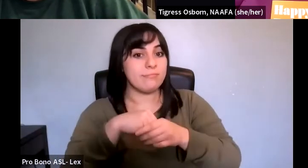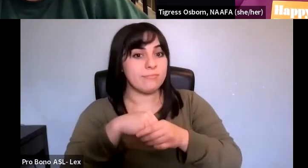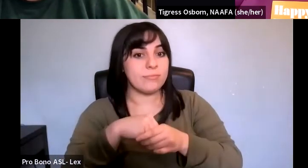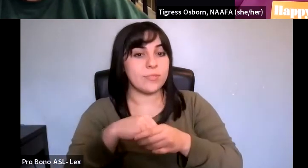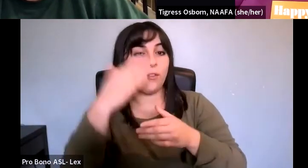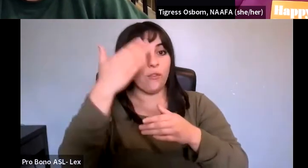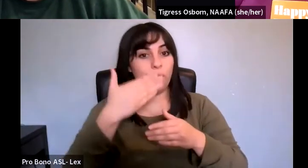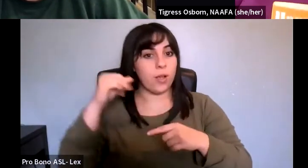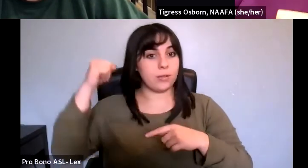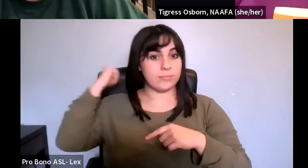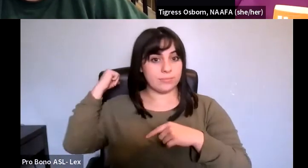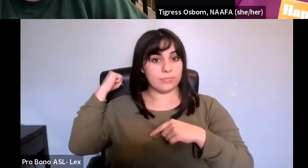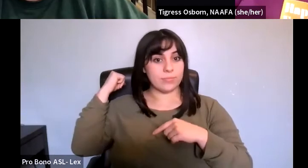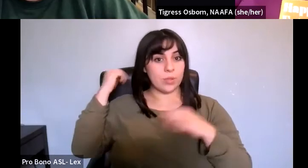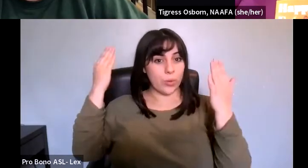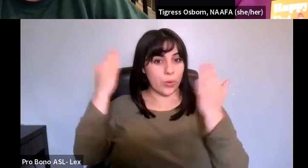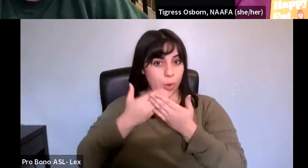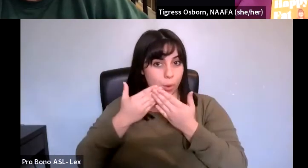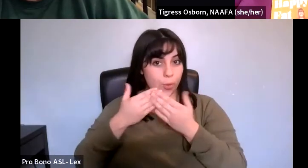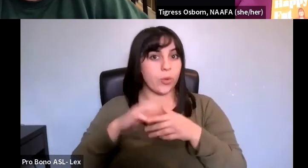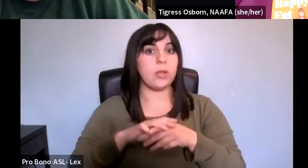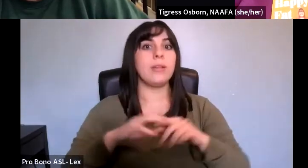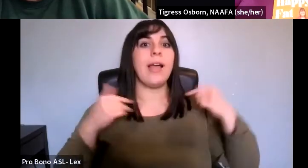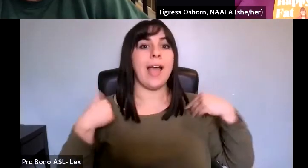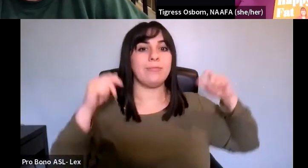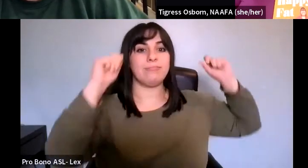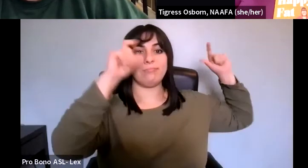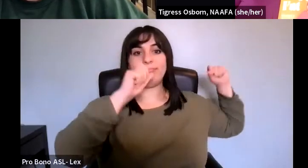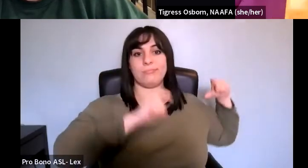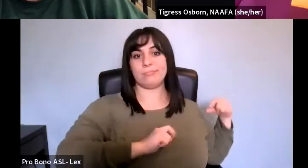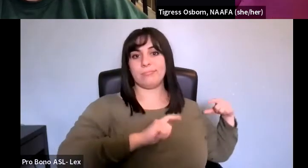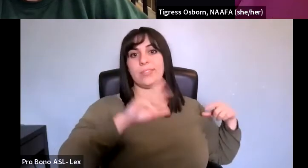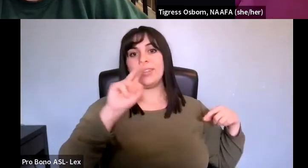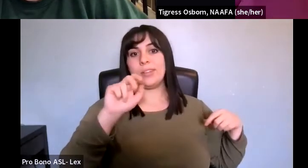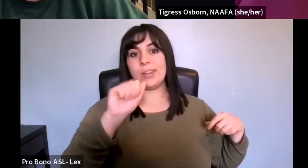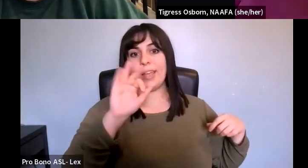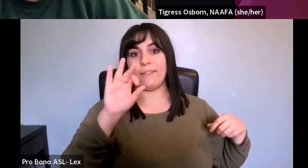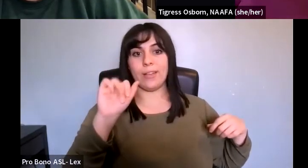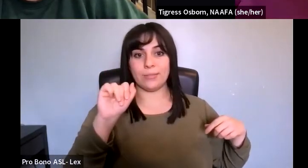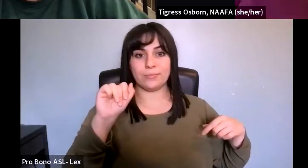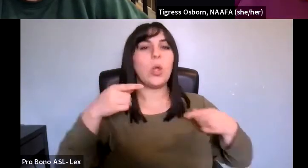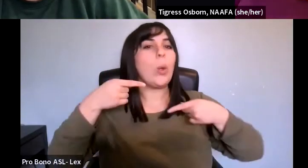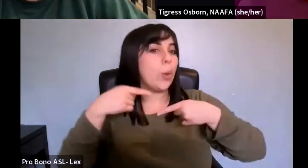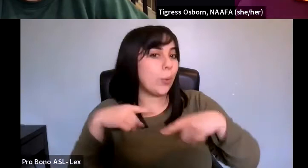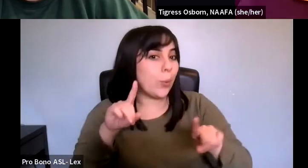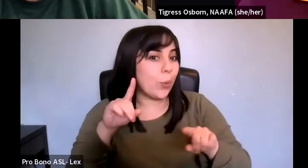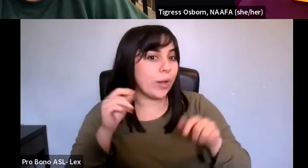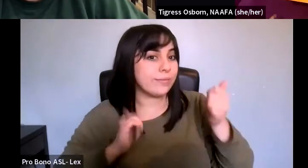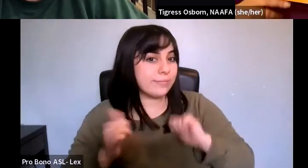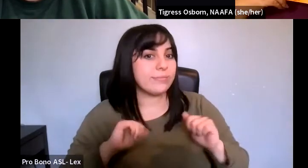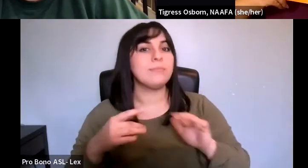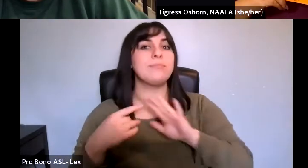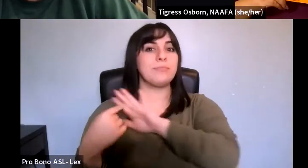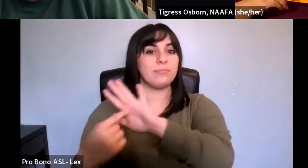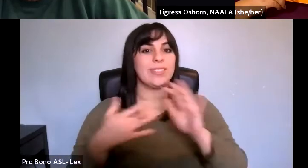NAAFA logos on the wall behind me. And often throughout this webinar, I've been holding up Sophie's book, Happy Fats, which has a picture of